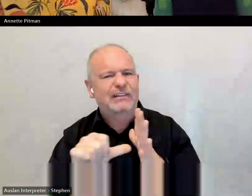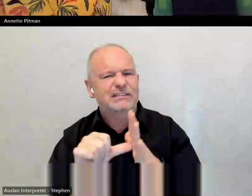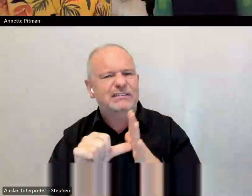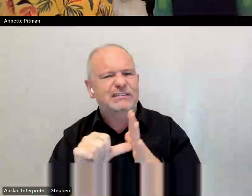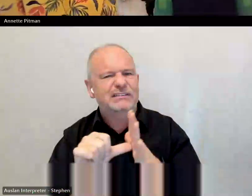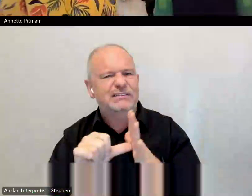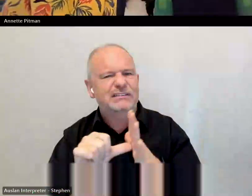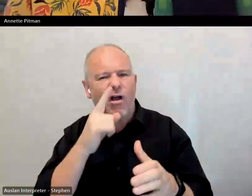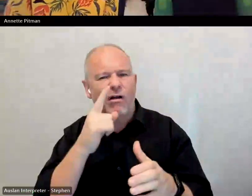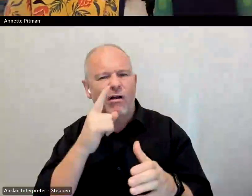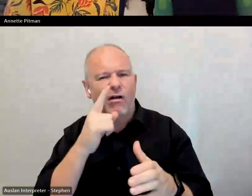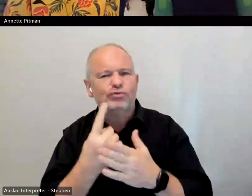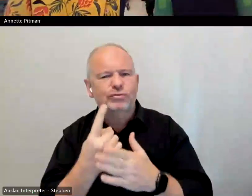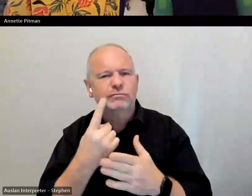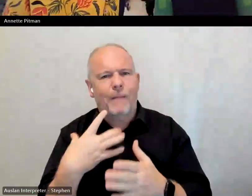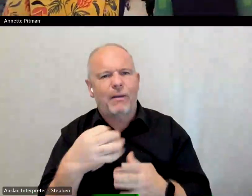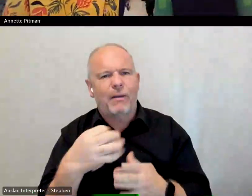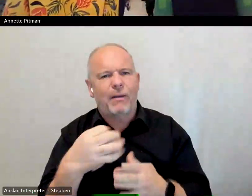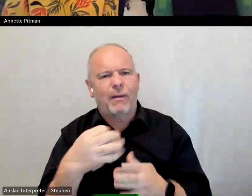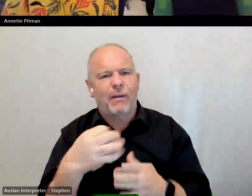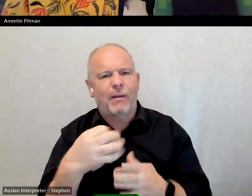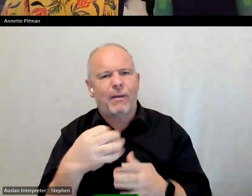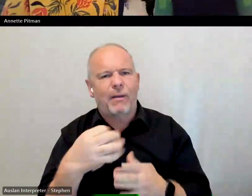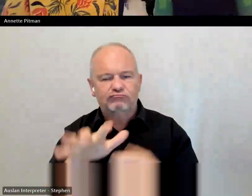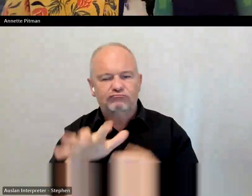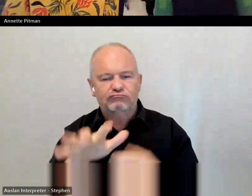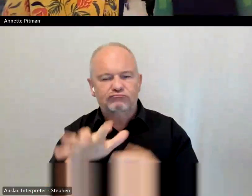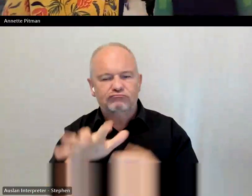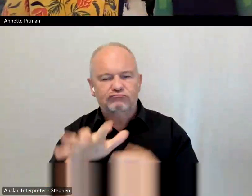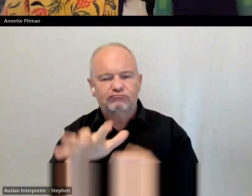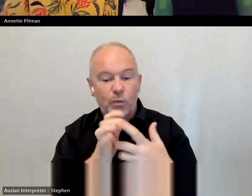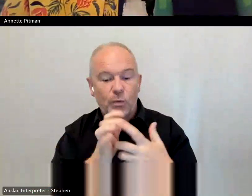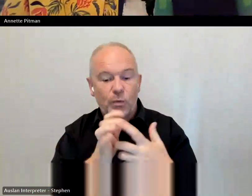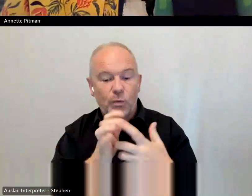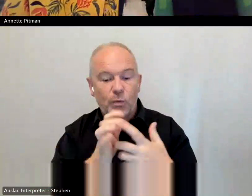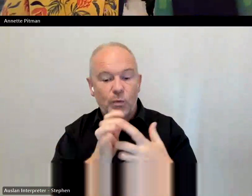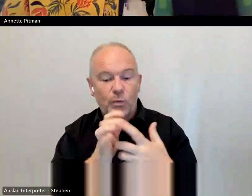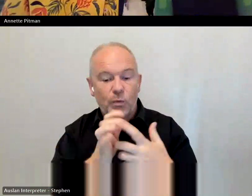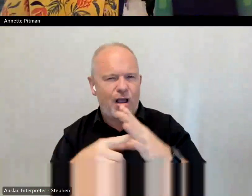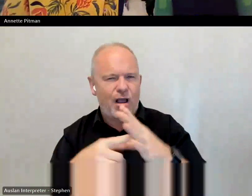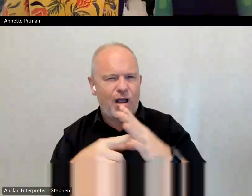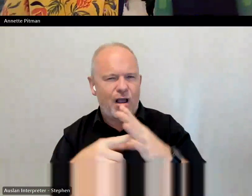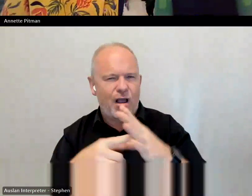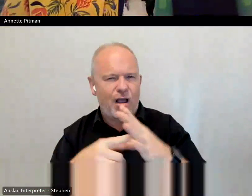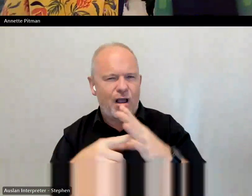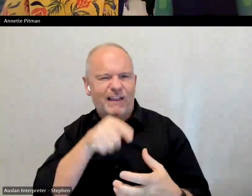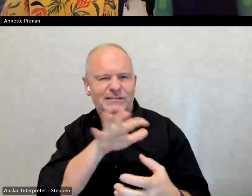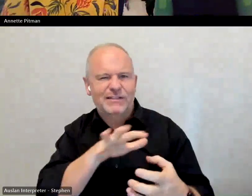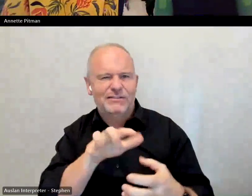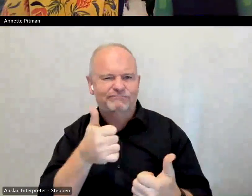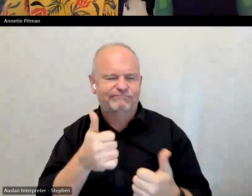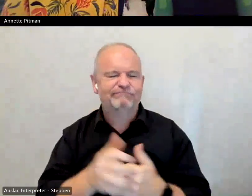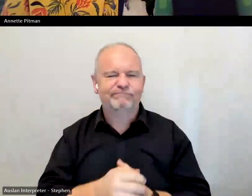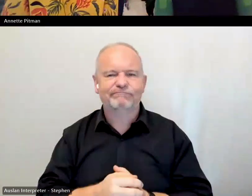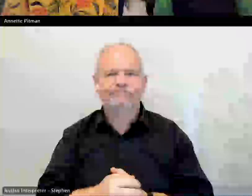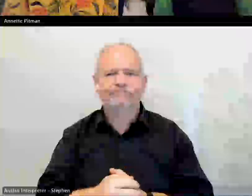to apply in there. Obviously, regional is one of our priority areas, so they would fit comfortably within that area.